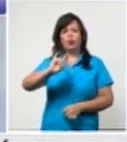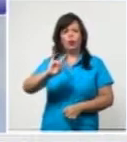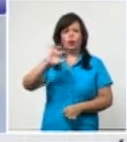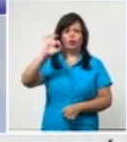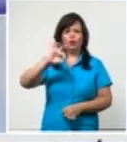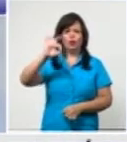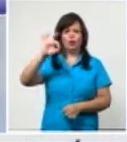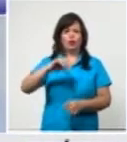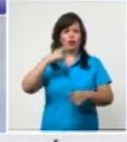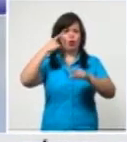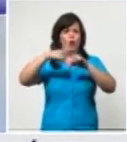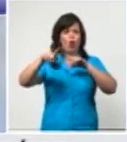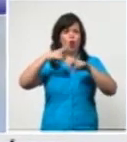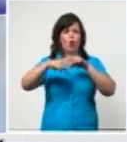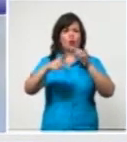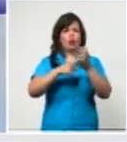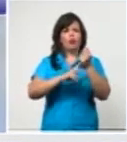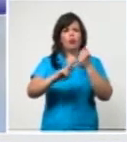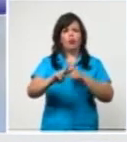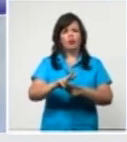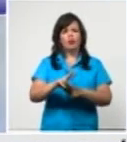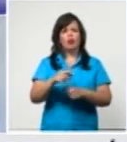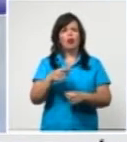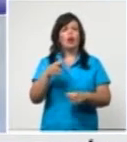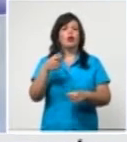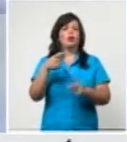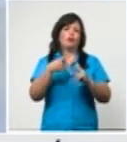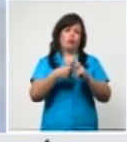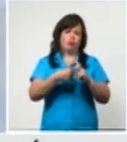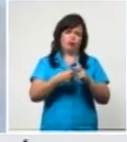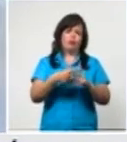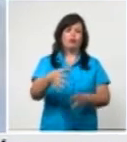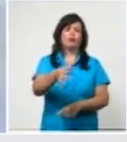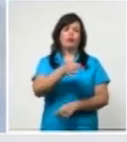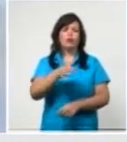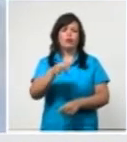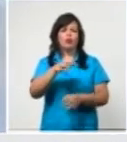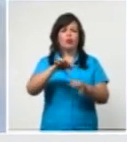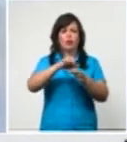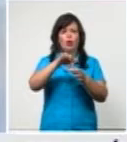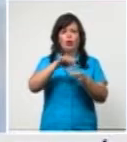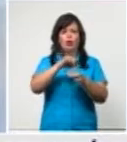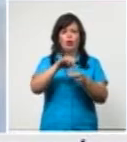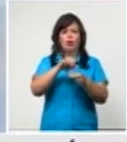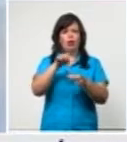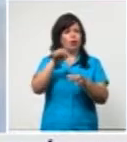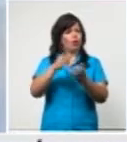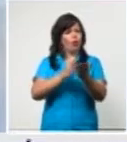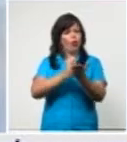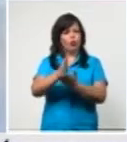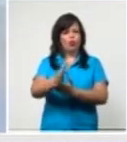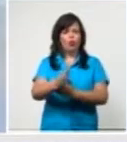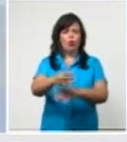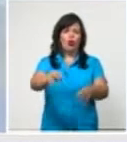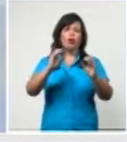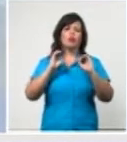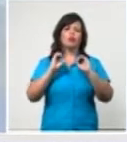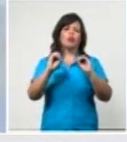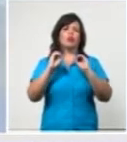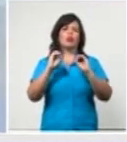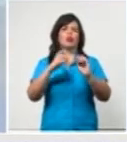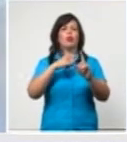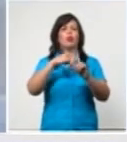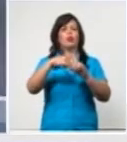12 provinces and the Isle of Use special municipality, they remain without confirming cases in